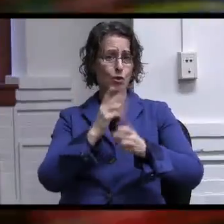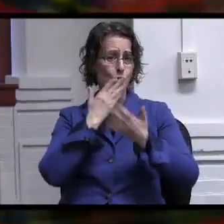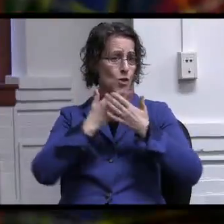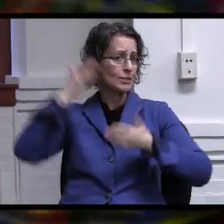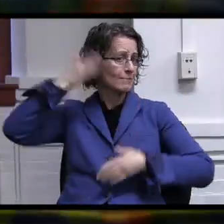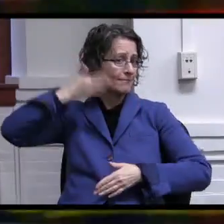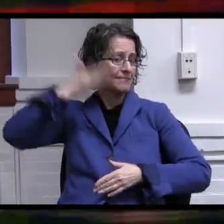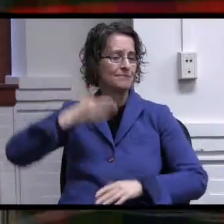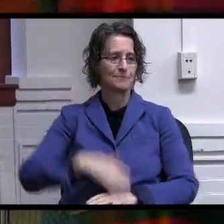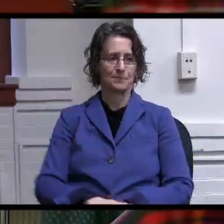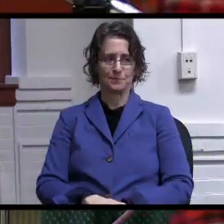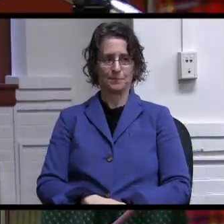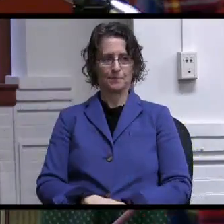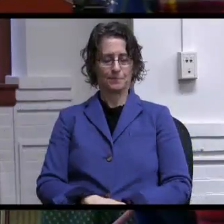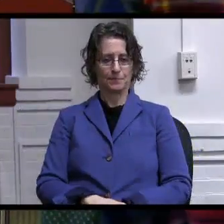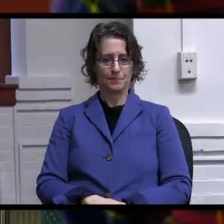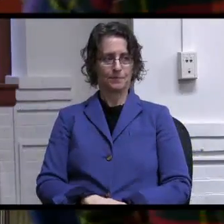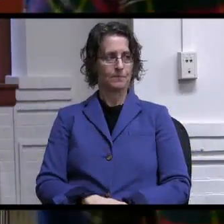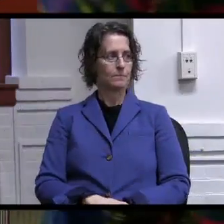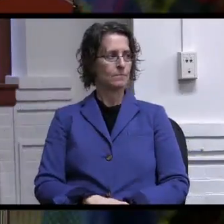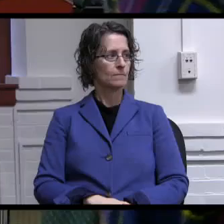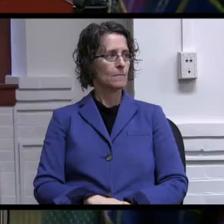Are we supposed to stand?